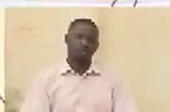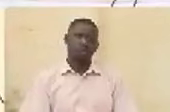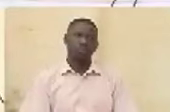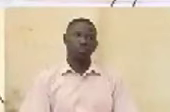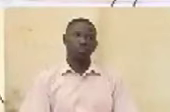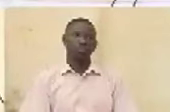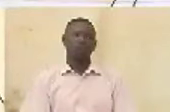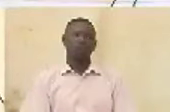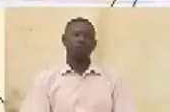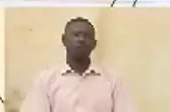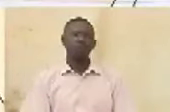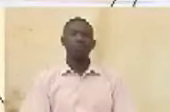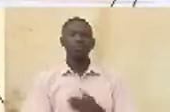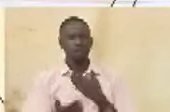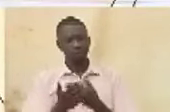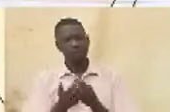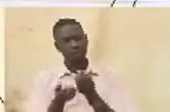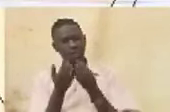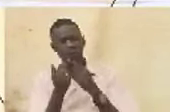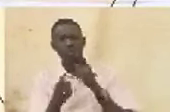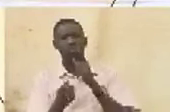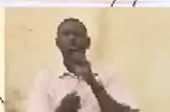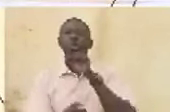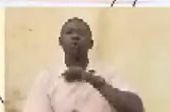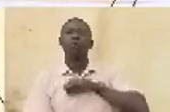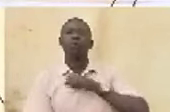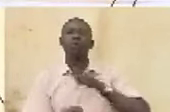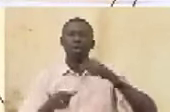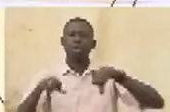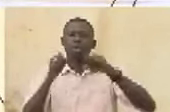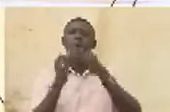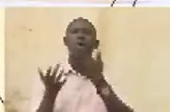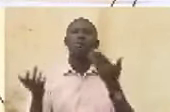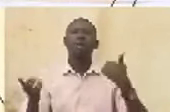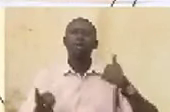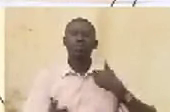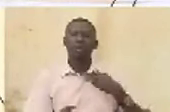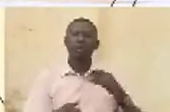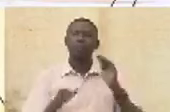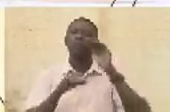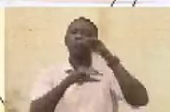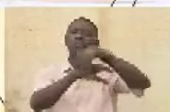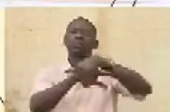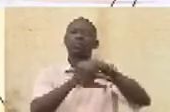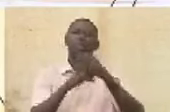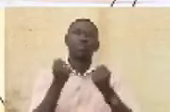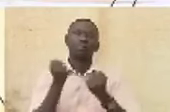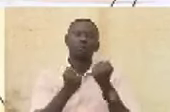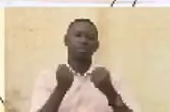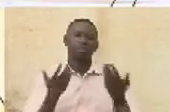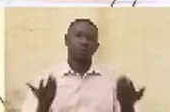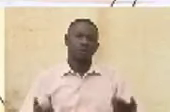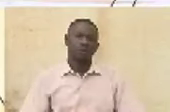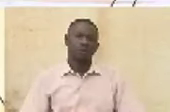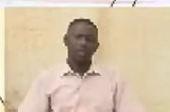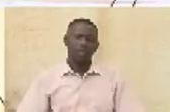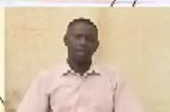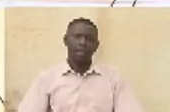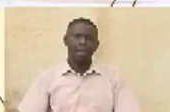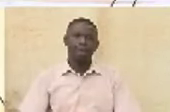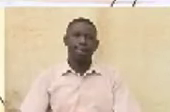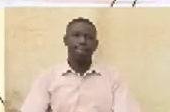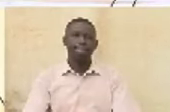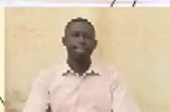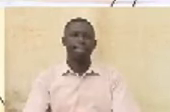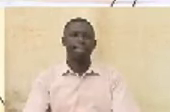Can you tell me from your own area how many people they put inside that pickup? Fo isa fo no nya ila sa to kono jeel ila ma la ma fo wala be sabot